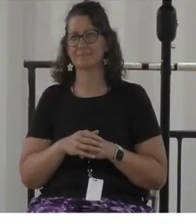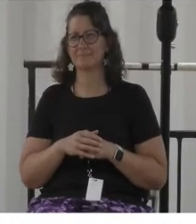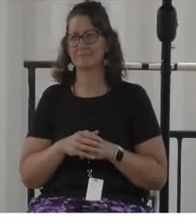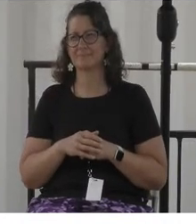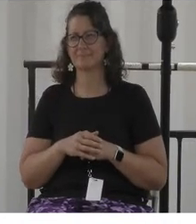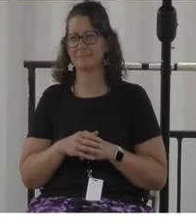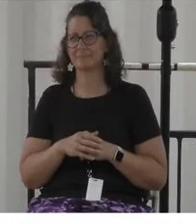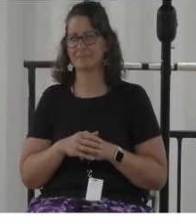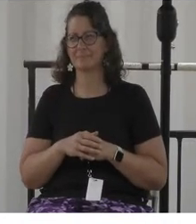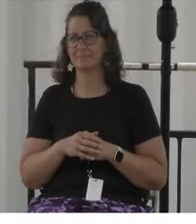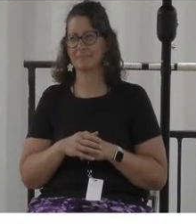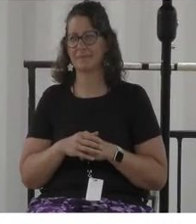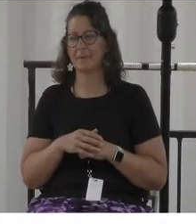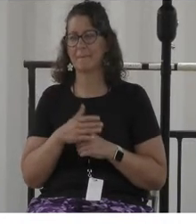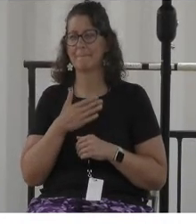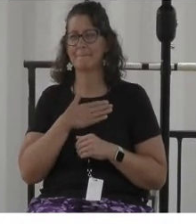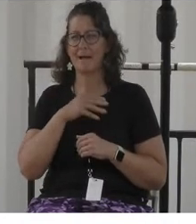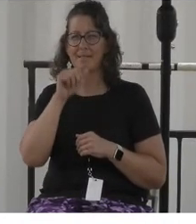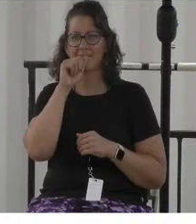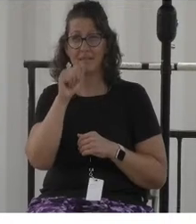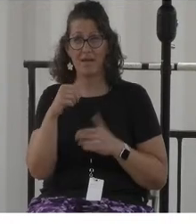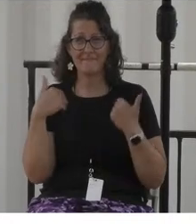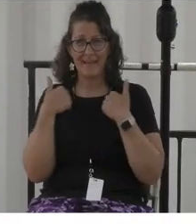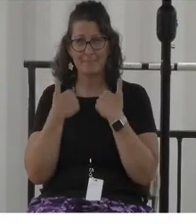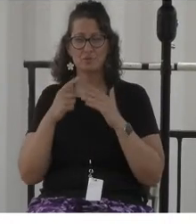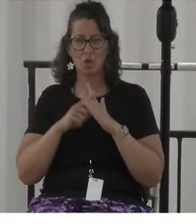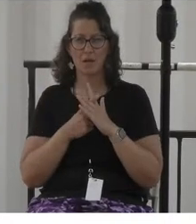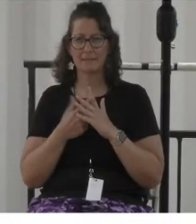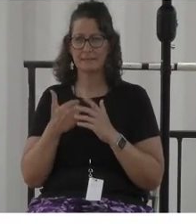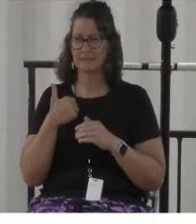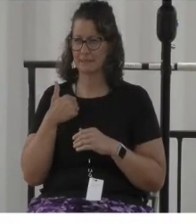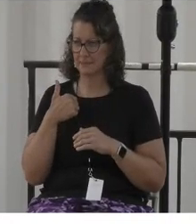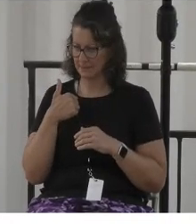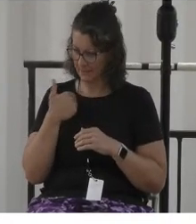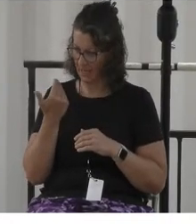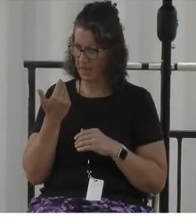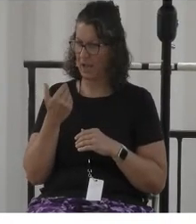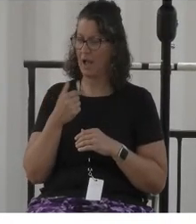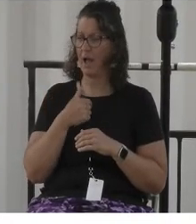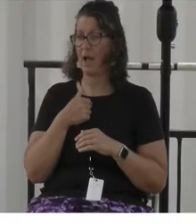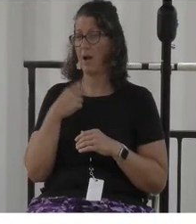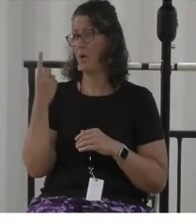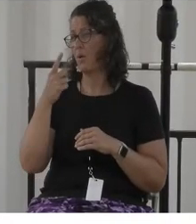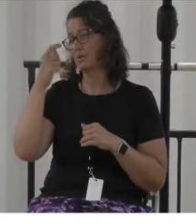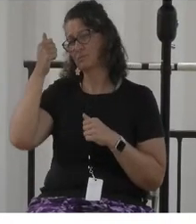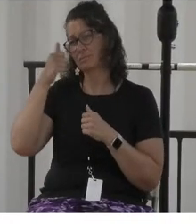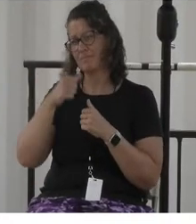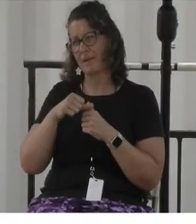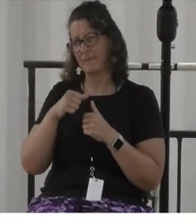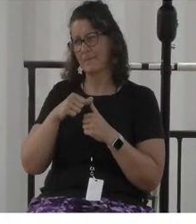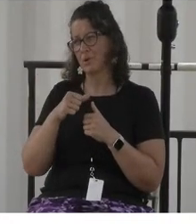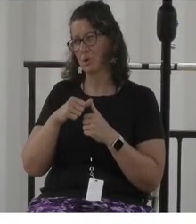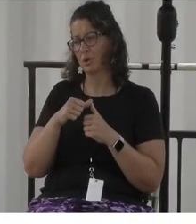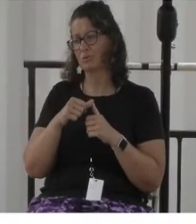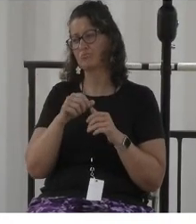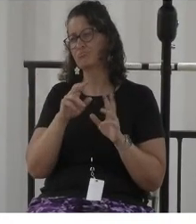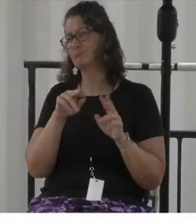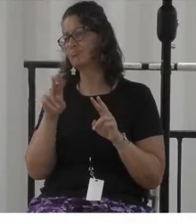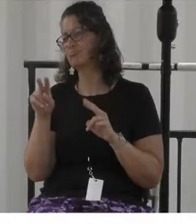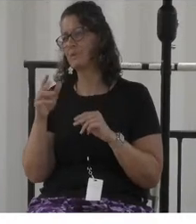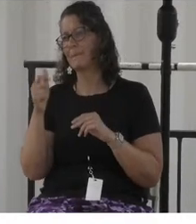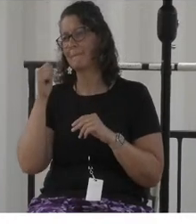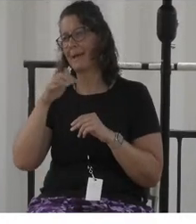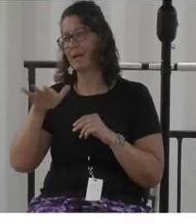I guess my love of animals started from a very early age. I can always remember just rummaging around my